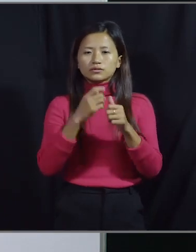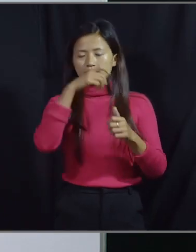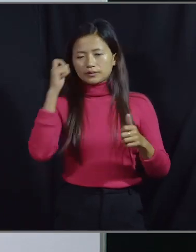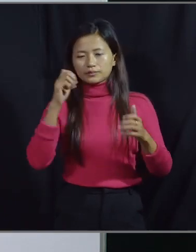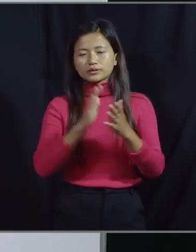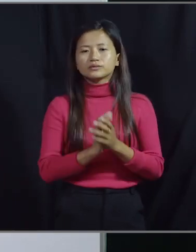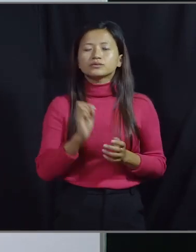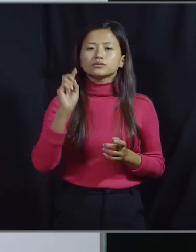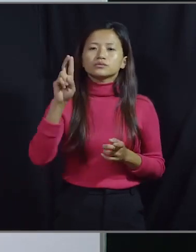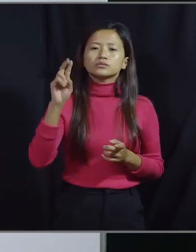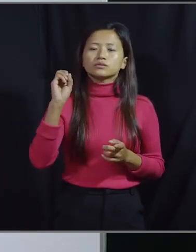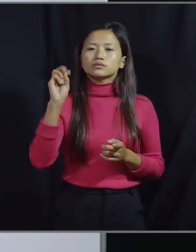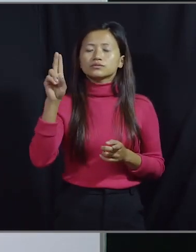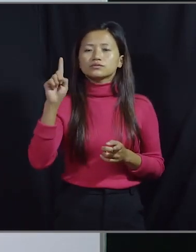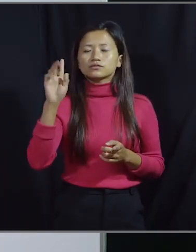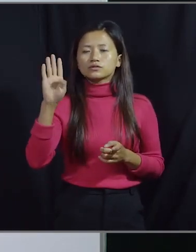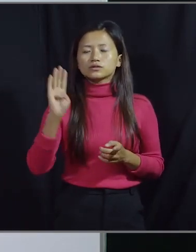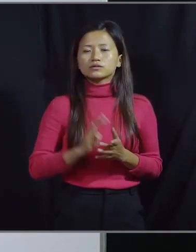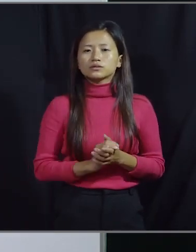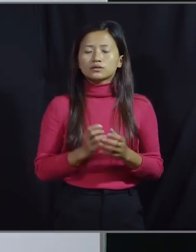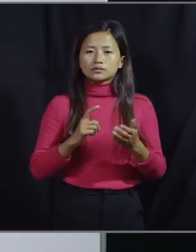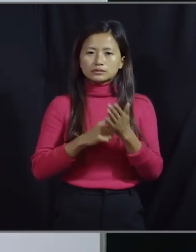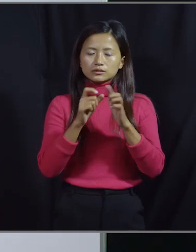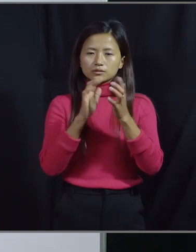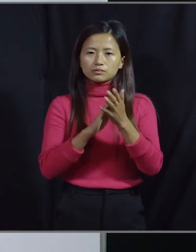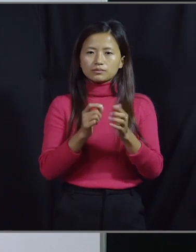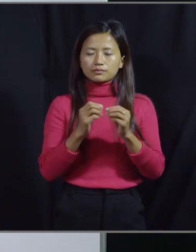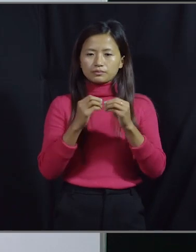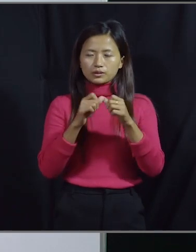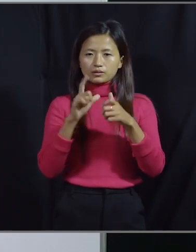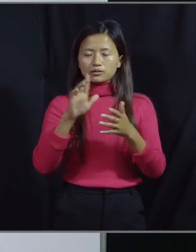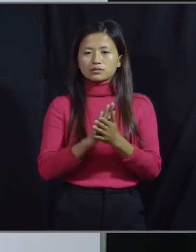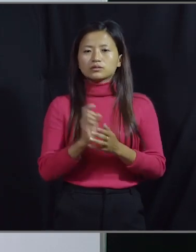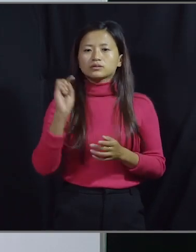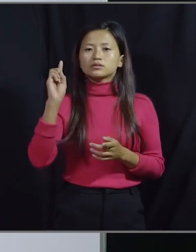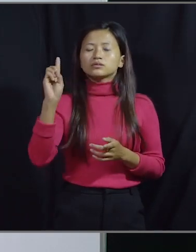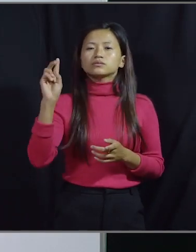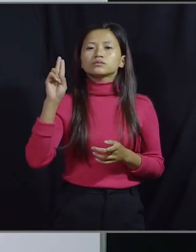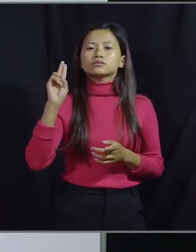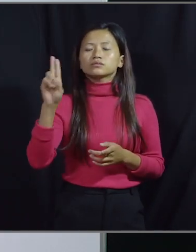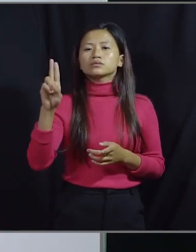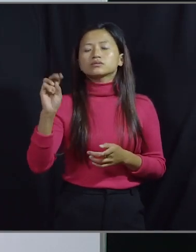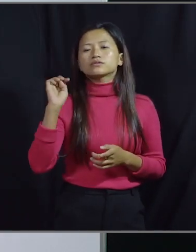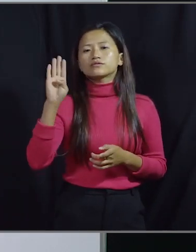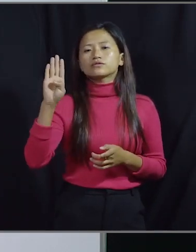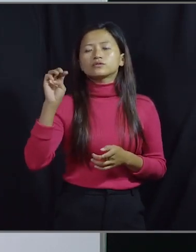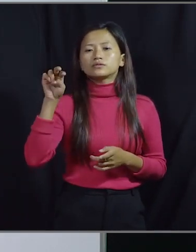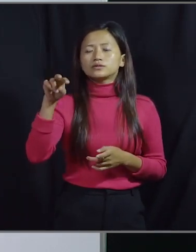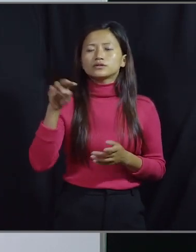2014. Their balance sheet showed a debit balance of rupees 2,400 in